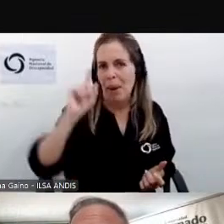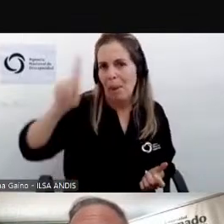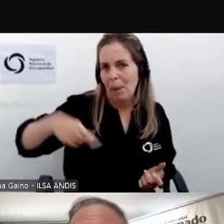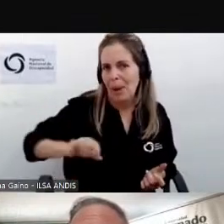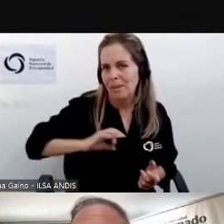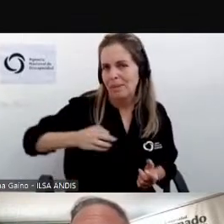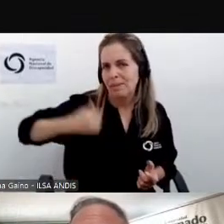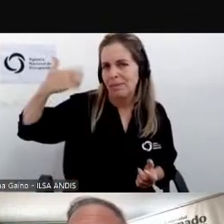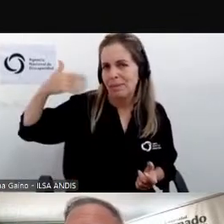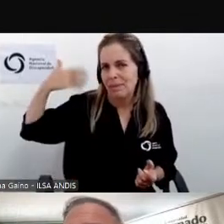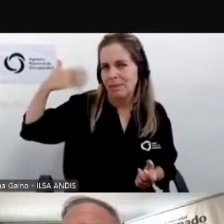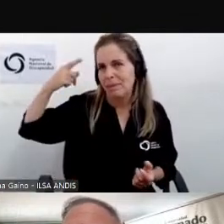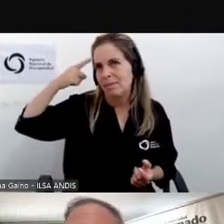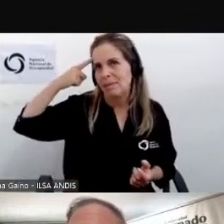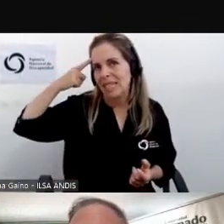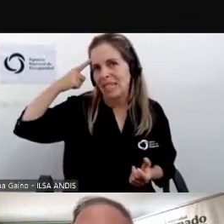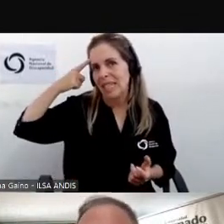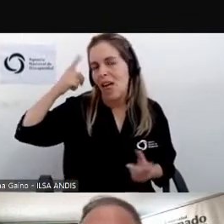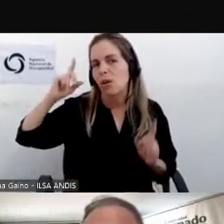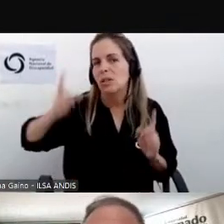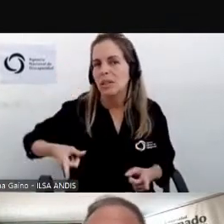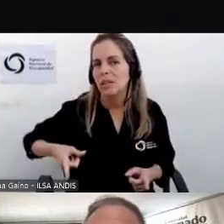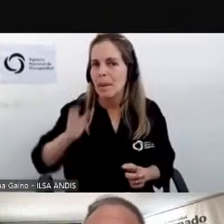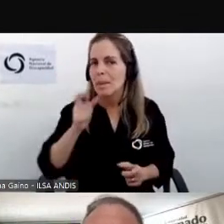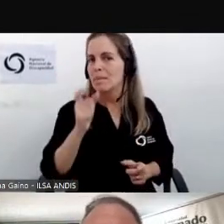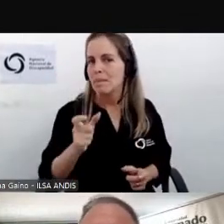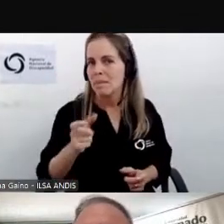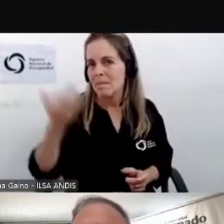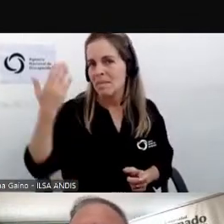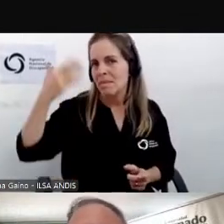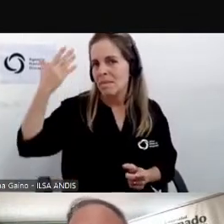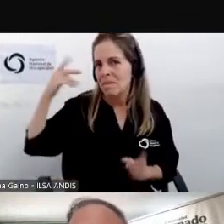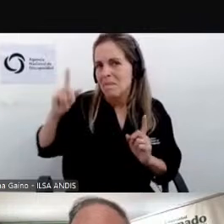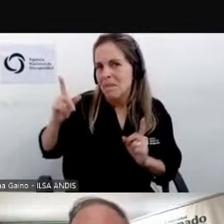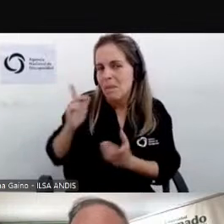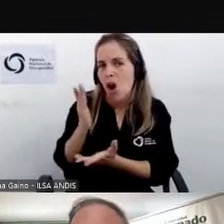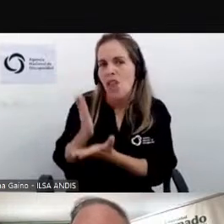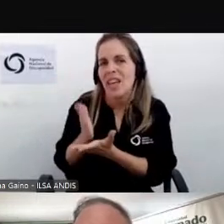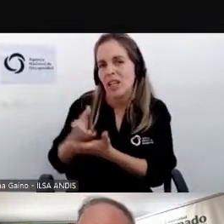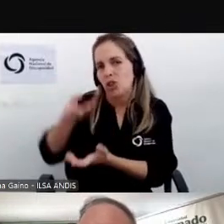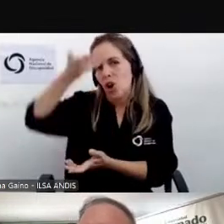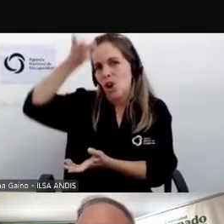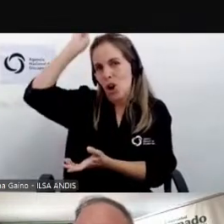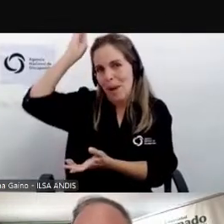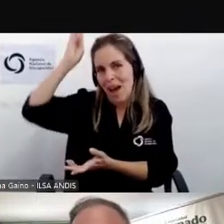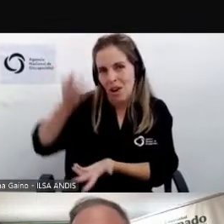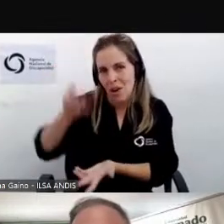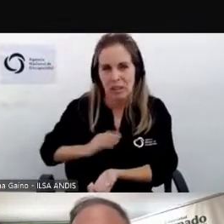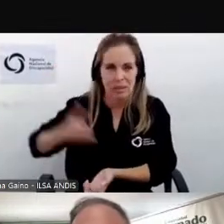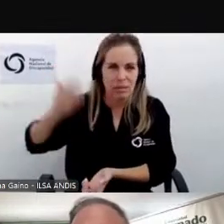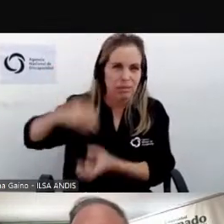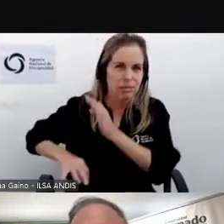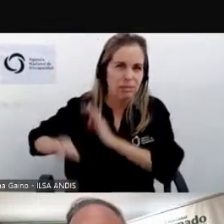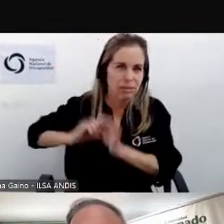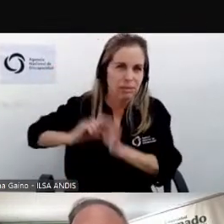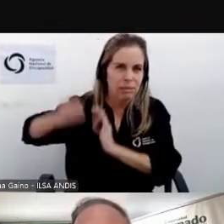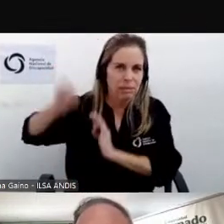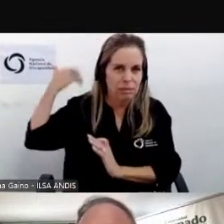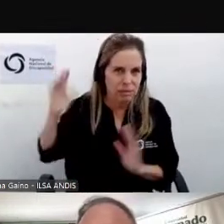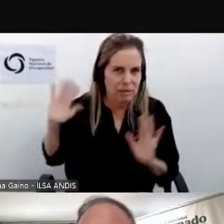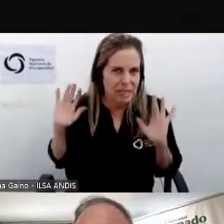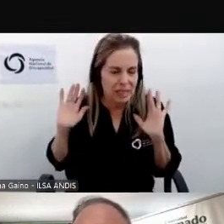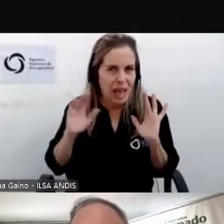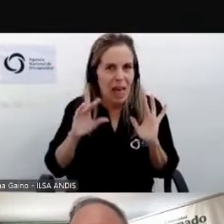This concept has been originated remotely. I mean, it may come from Roman law,